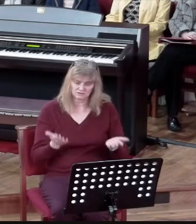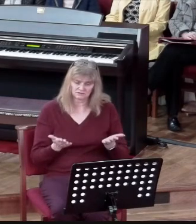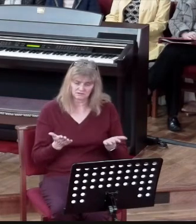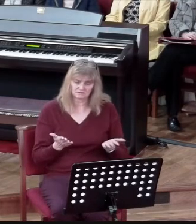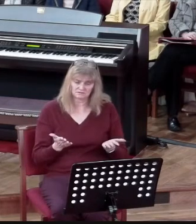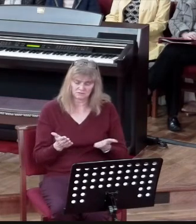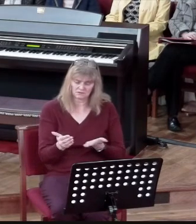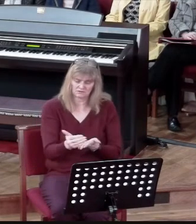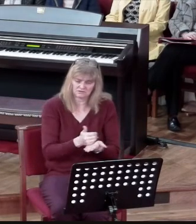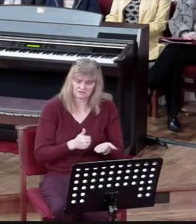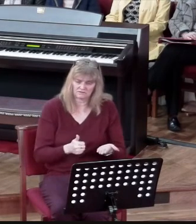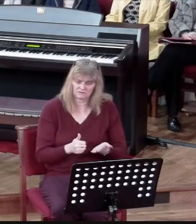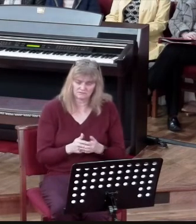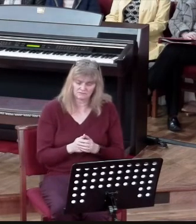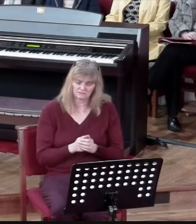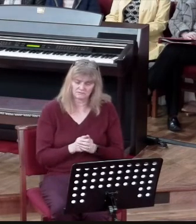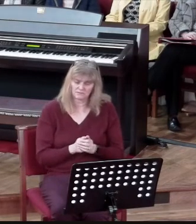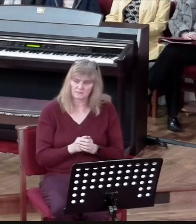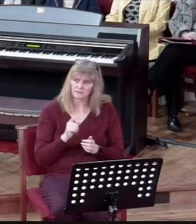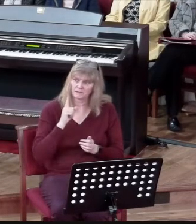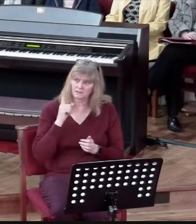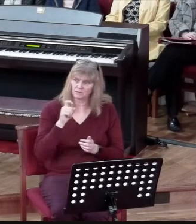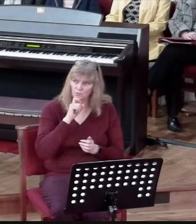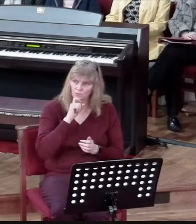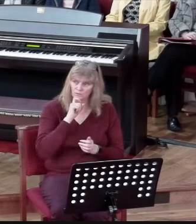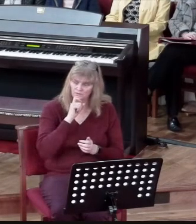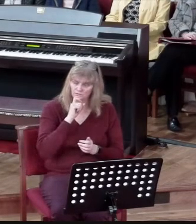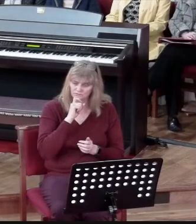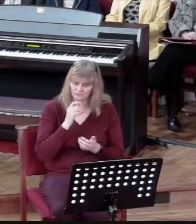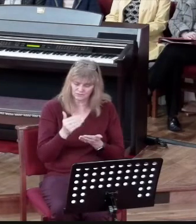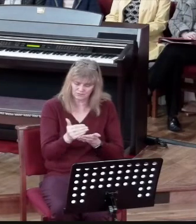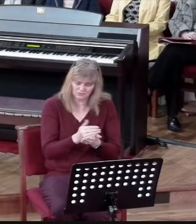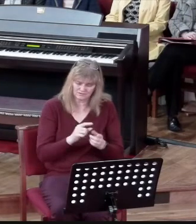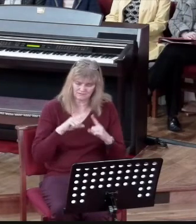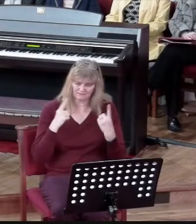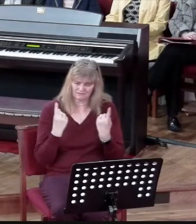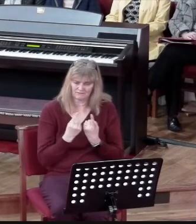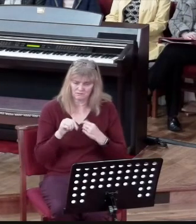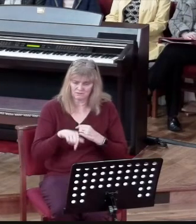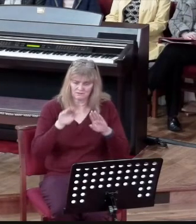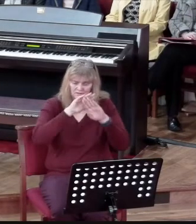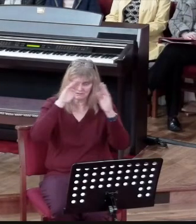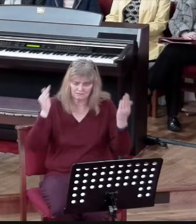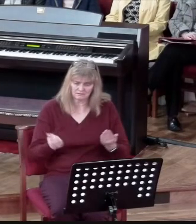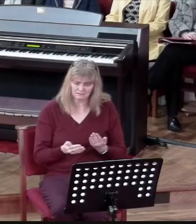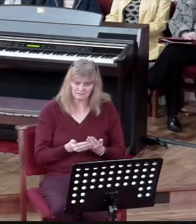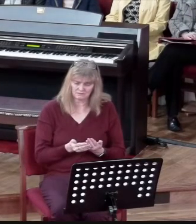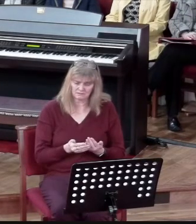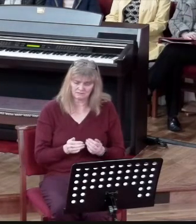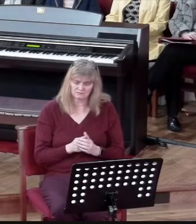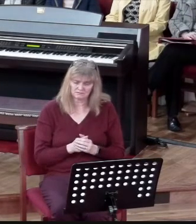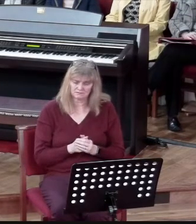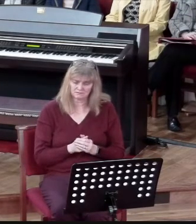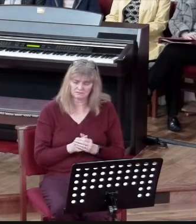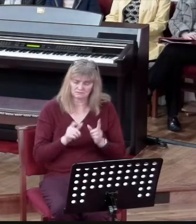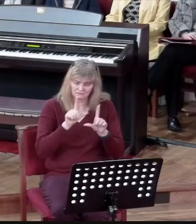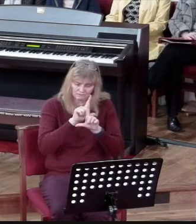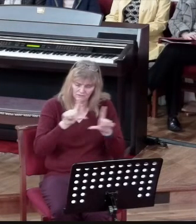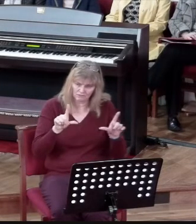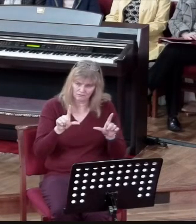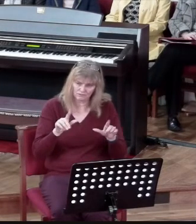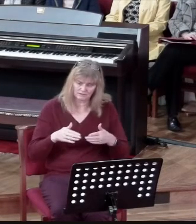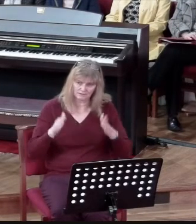our Savior, the one of whom we have been singing, who has now been raised and is exalted as Lord and King.